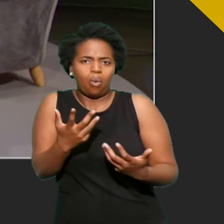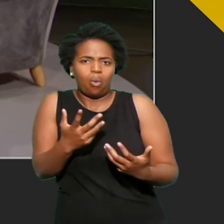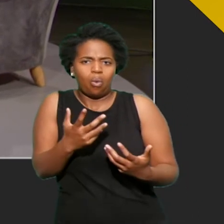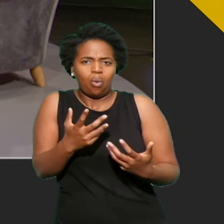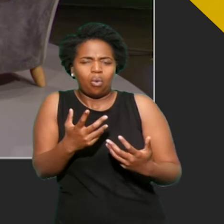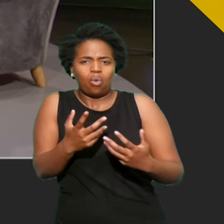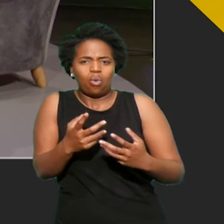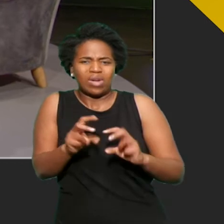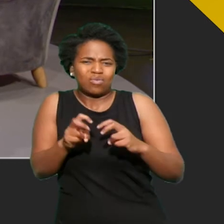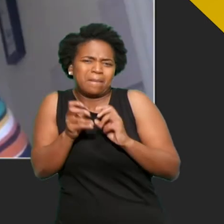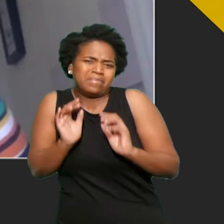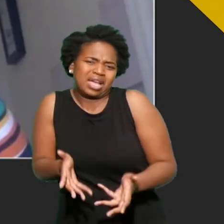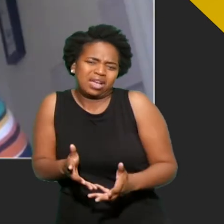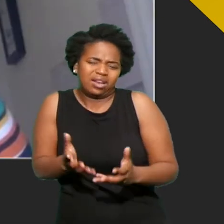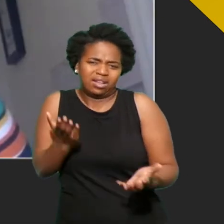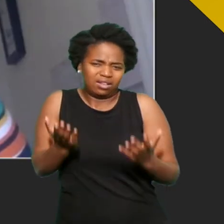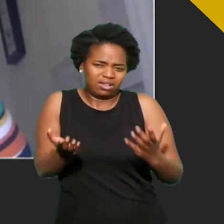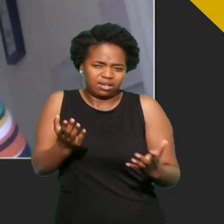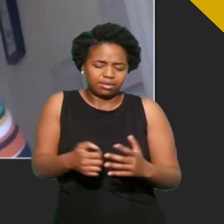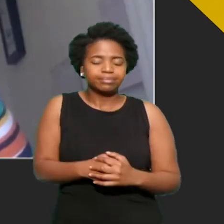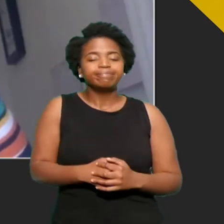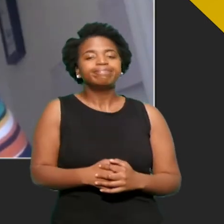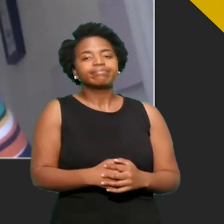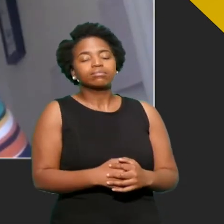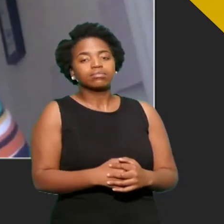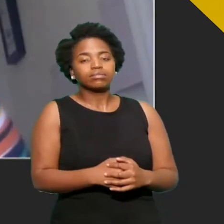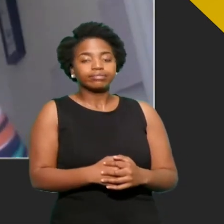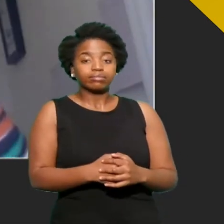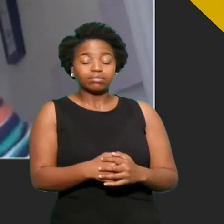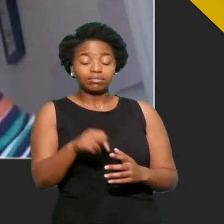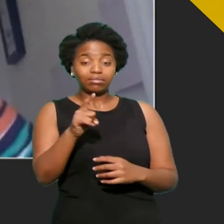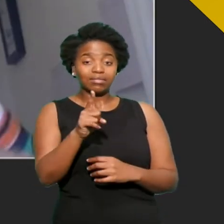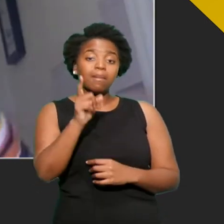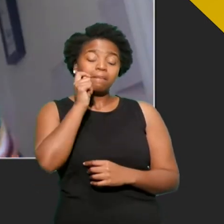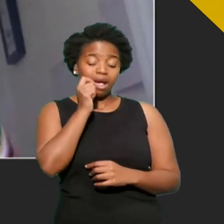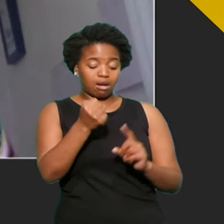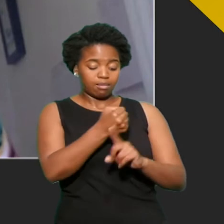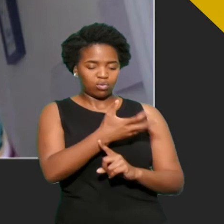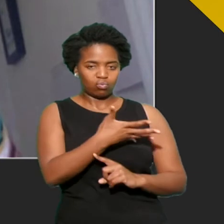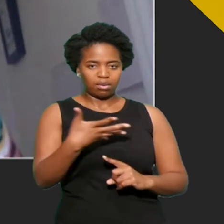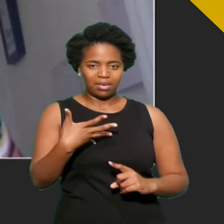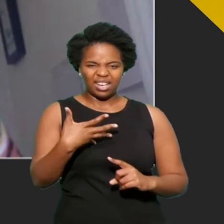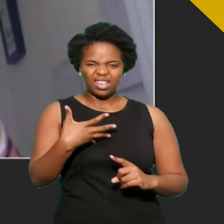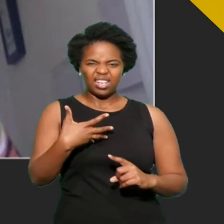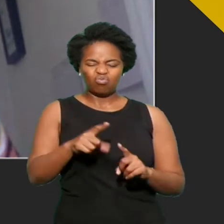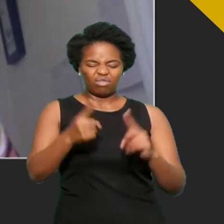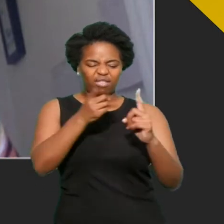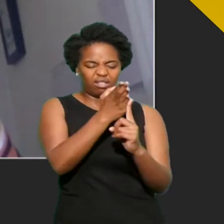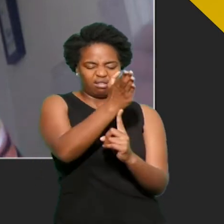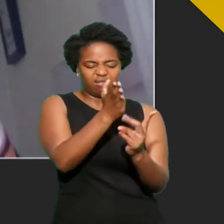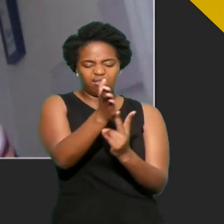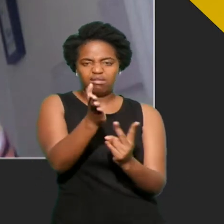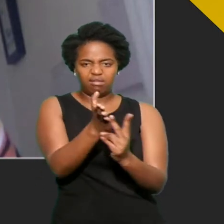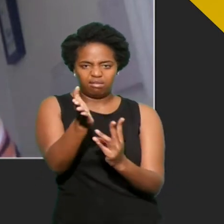we compare the extent of the violation. So violations against women exist in a continuum. Most of the time, what